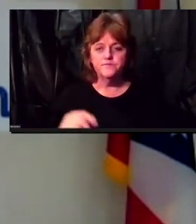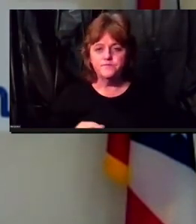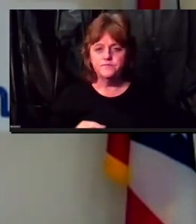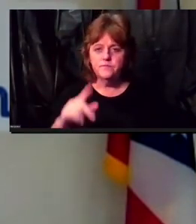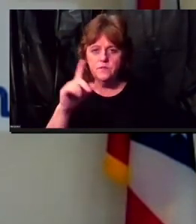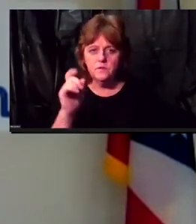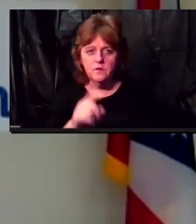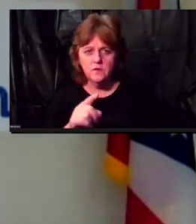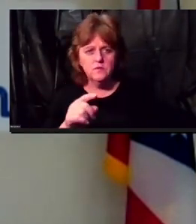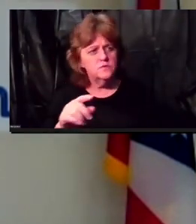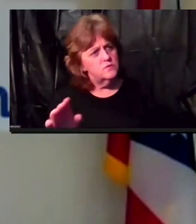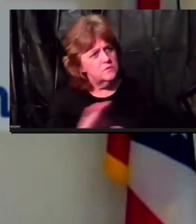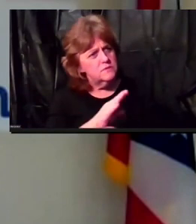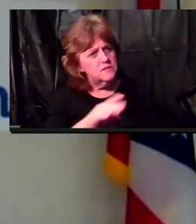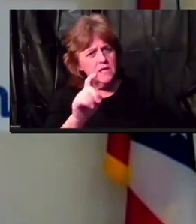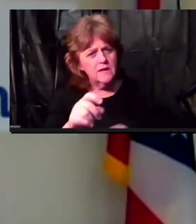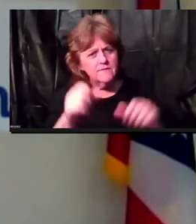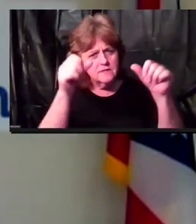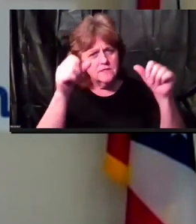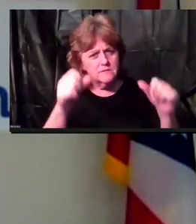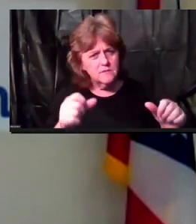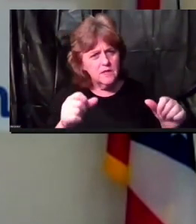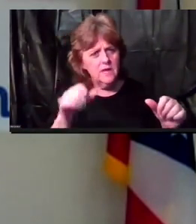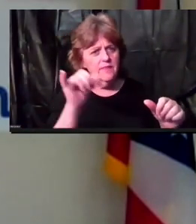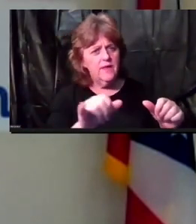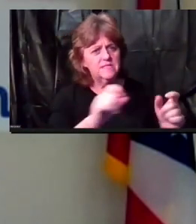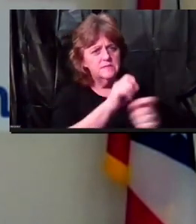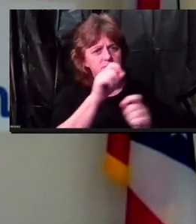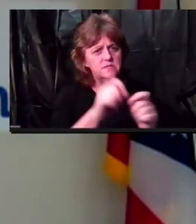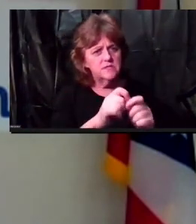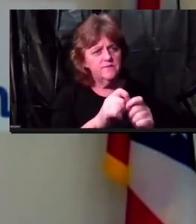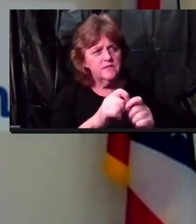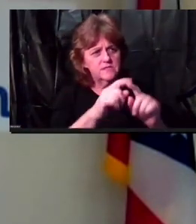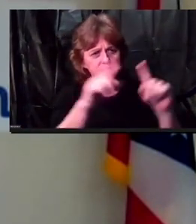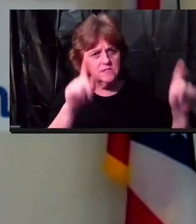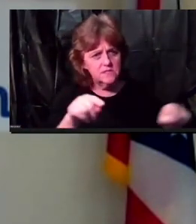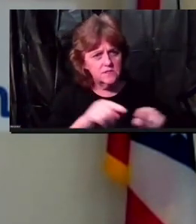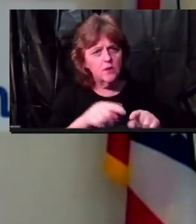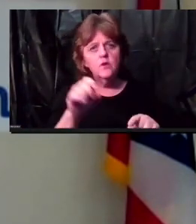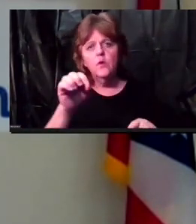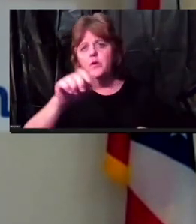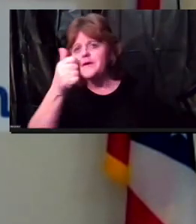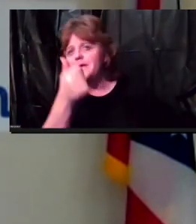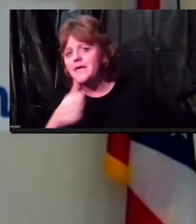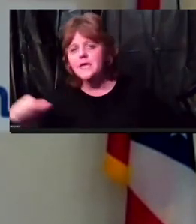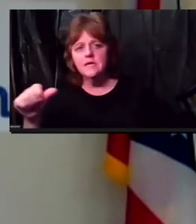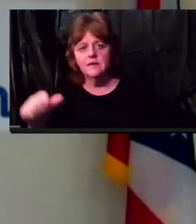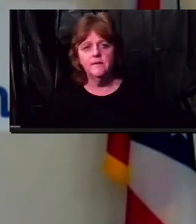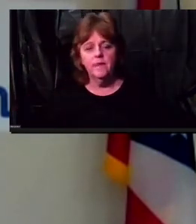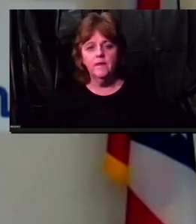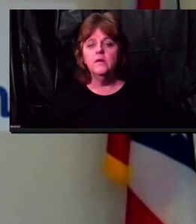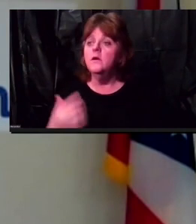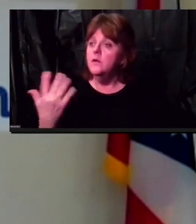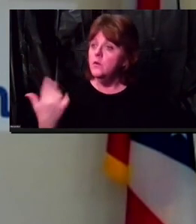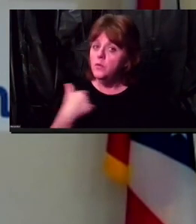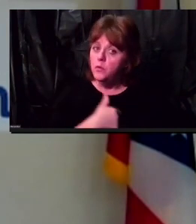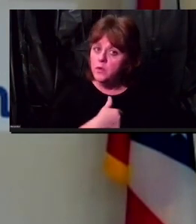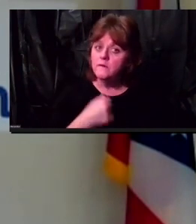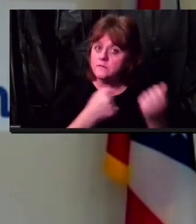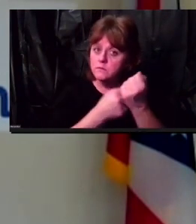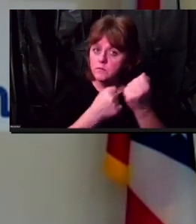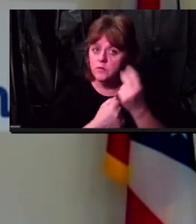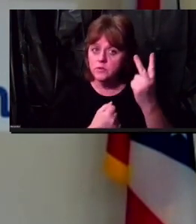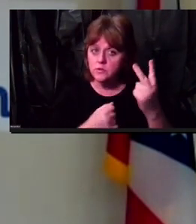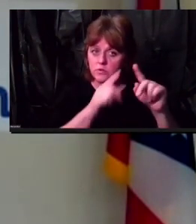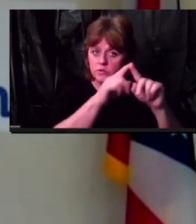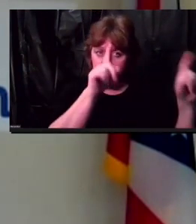the businesses have to display that specific mask sign or just any? Well, we have endorsed 2 mask signs,